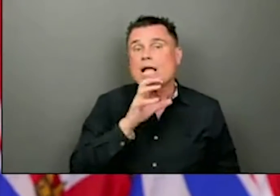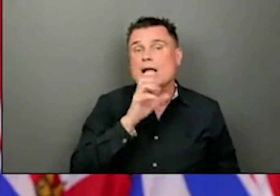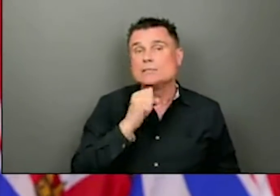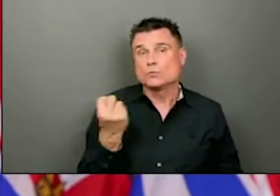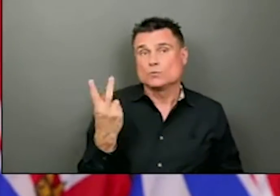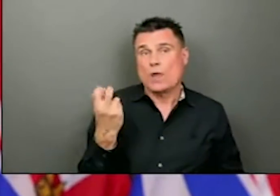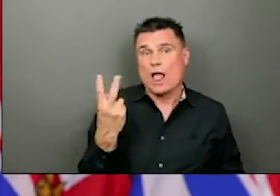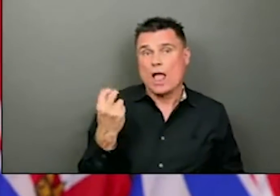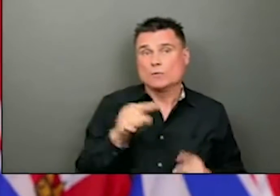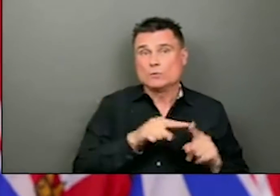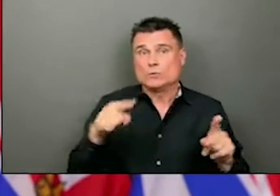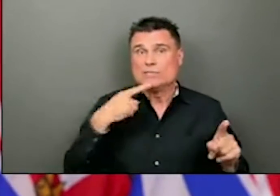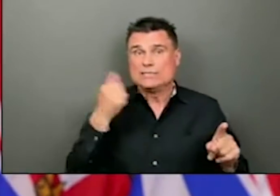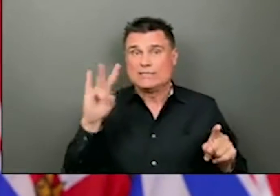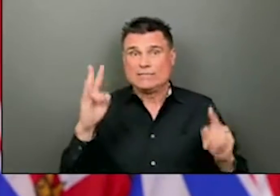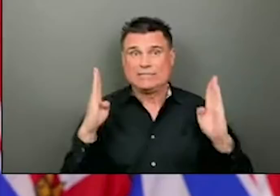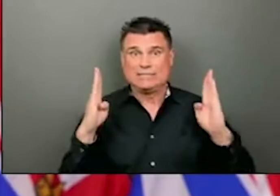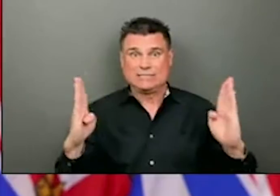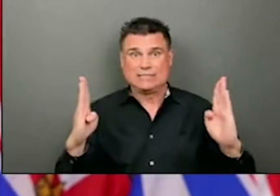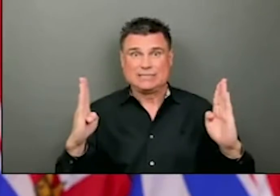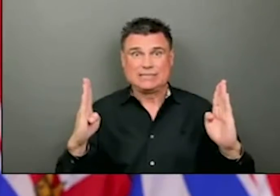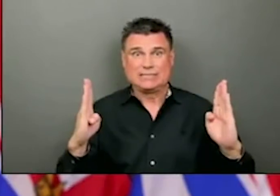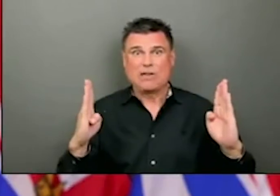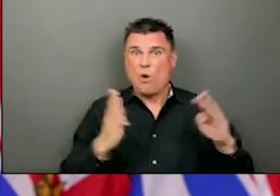registered for their first dose immunization. That's